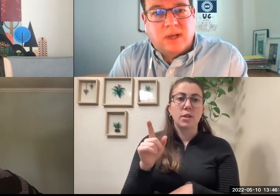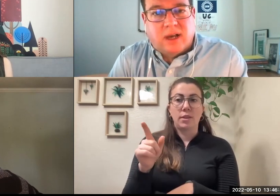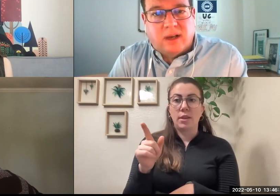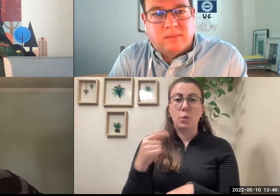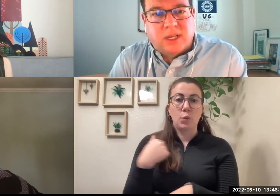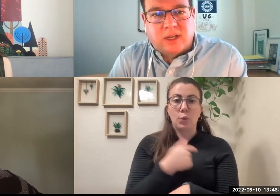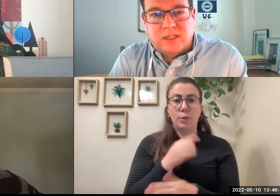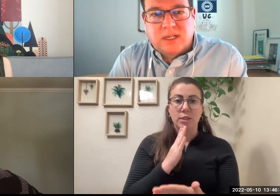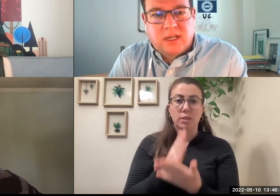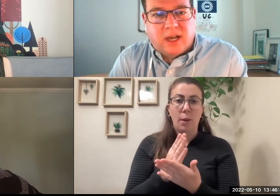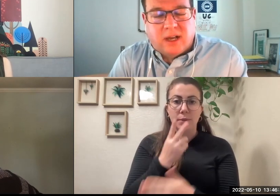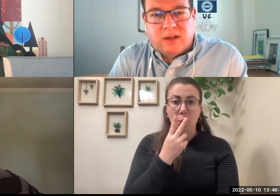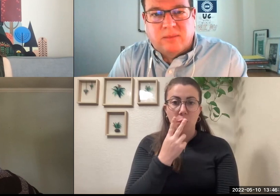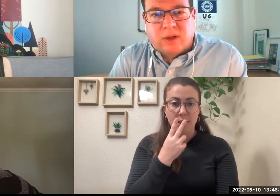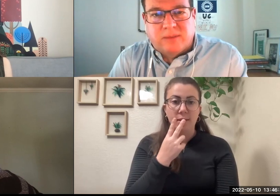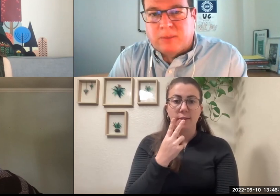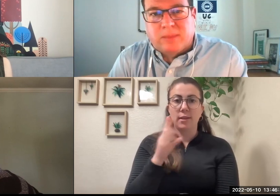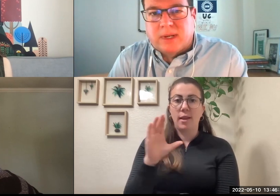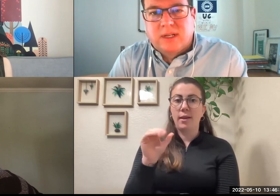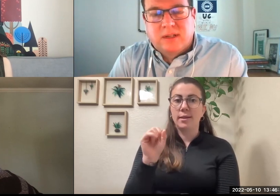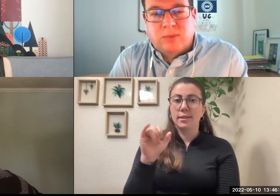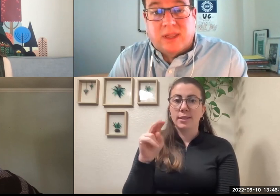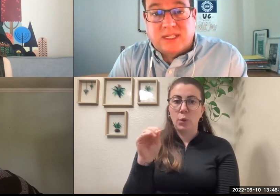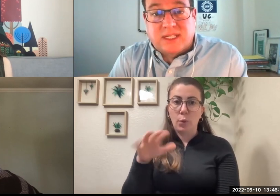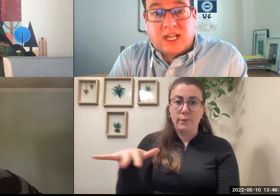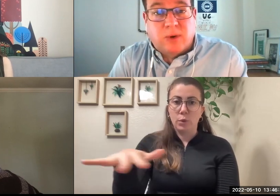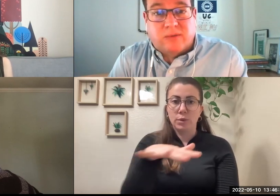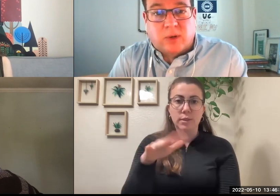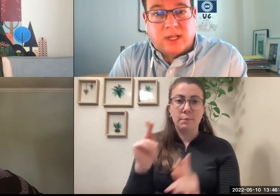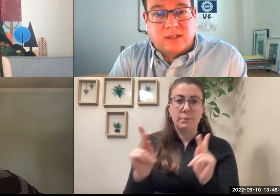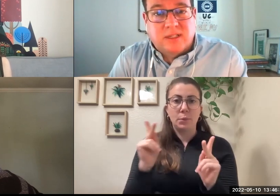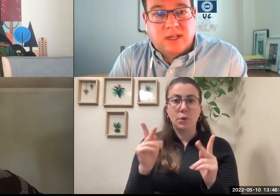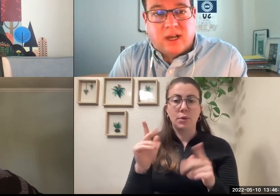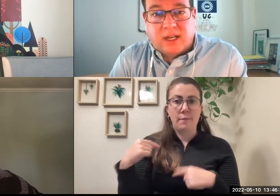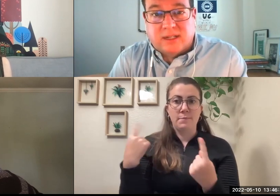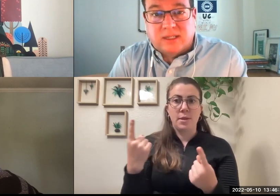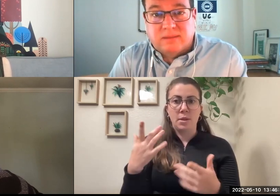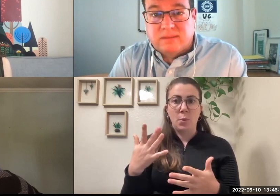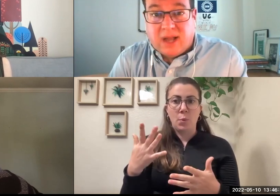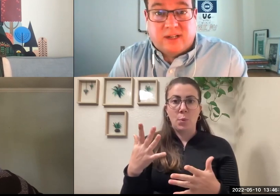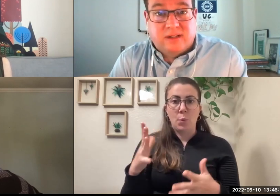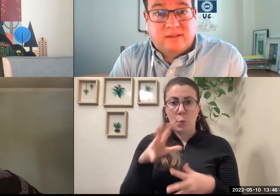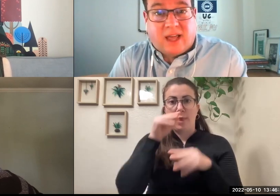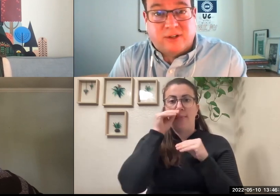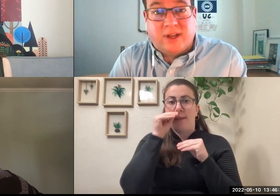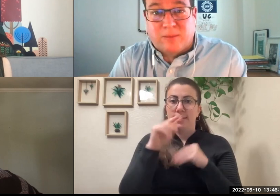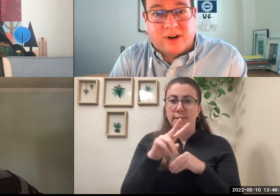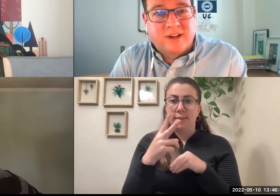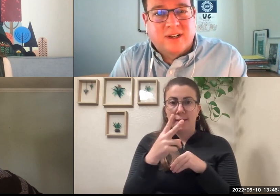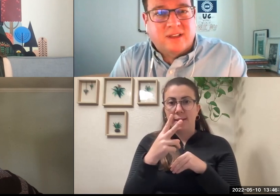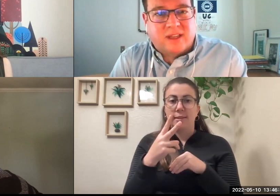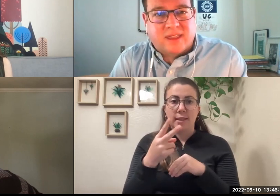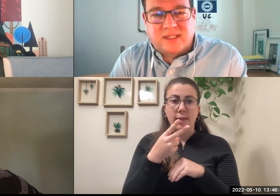floors because. You know, people have been breathing in secondhand smoke for 20 years, got to not have to do that